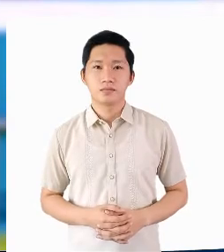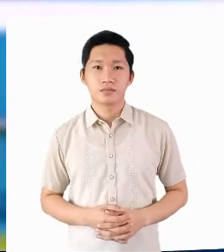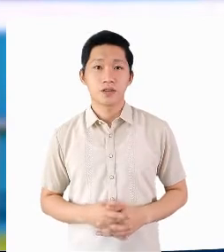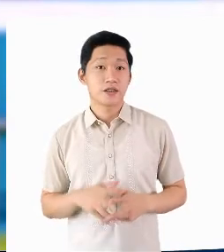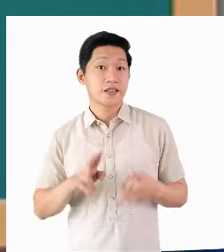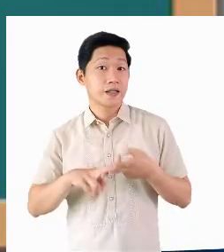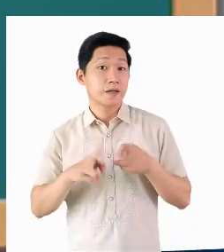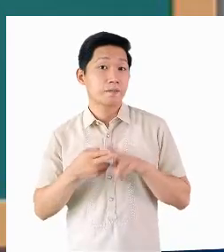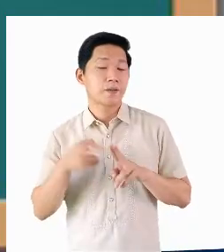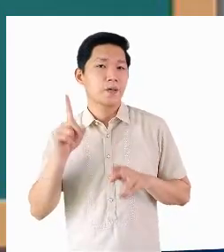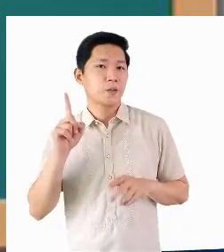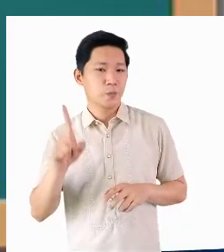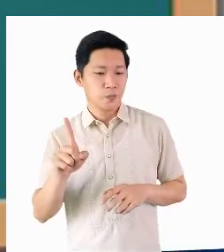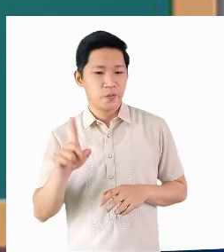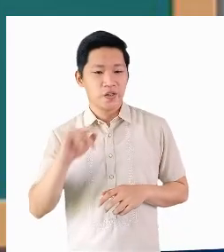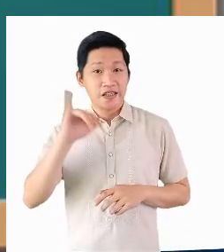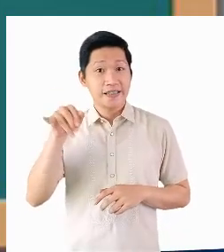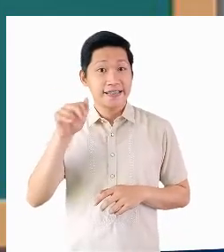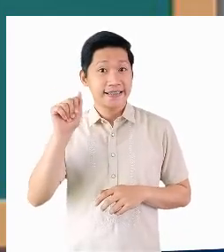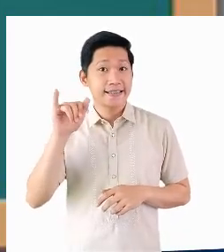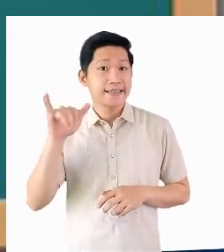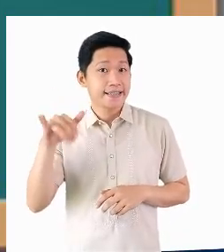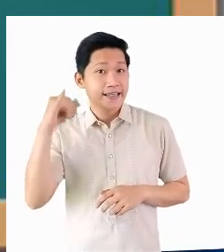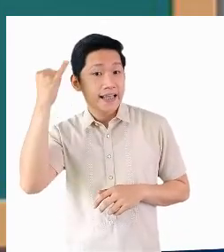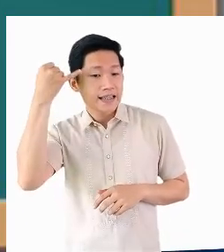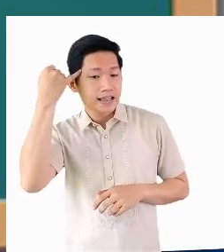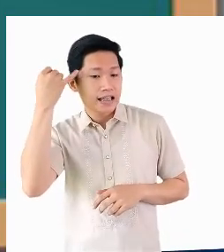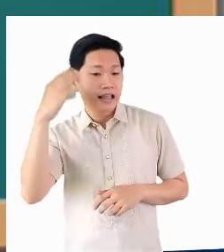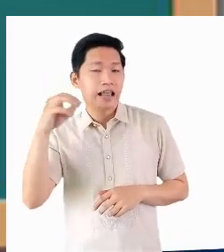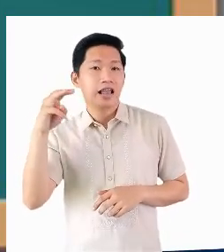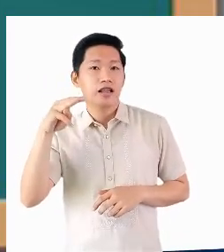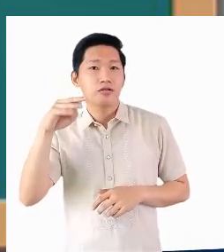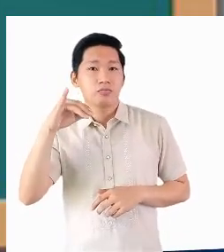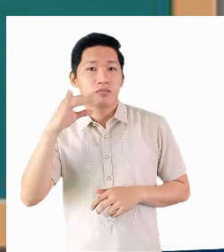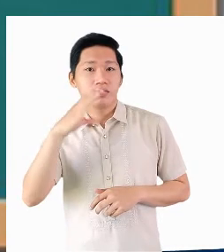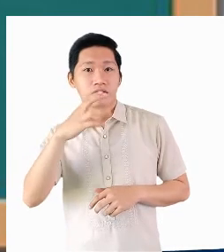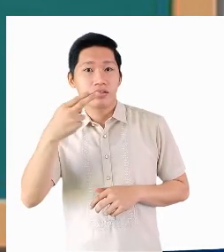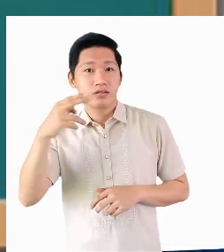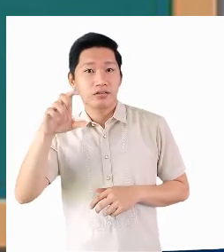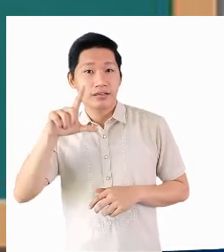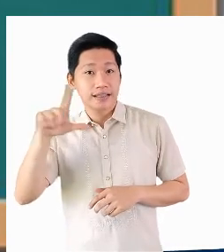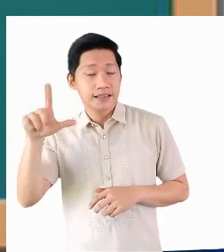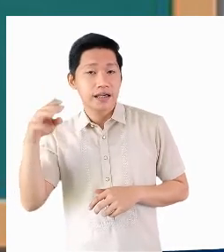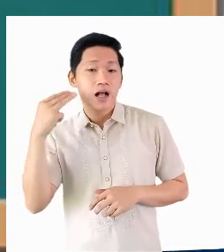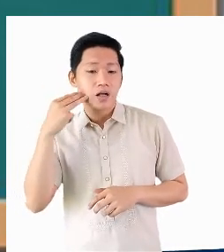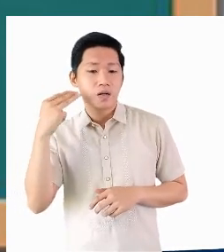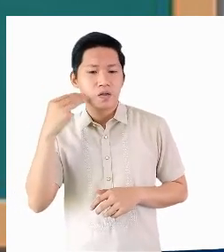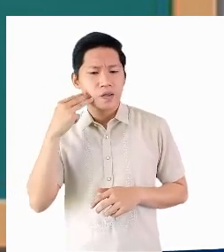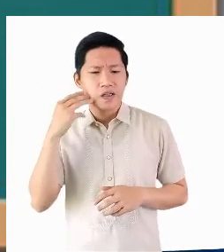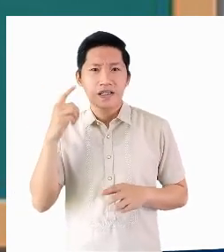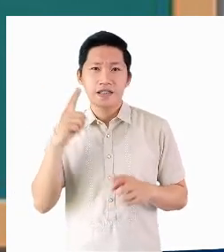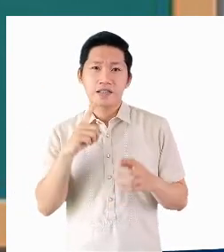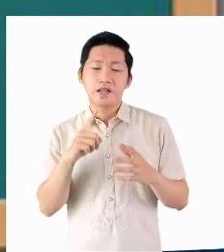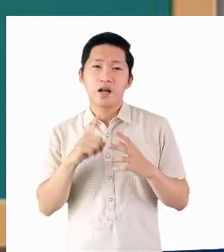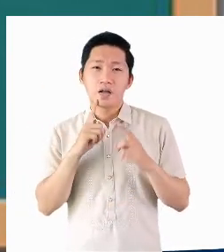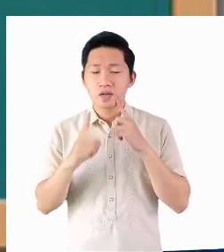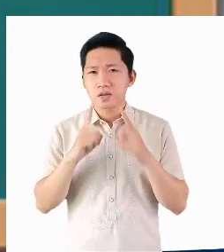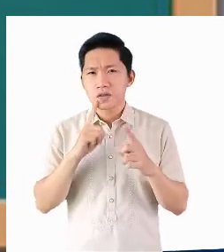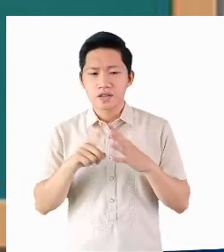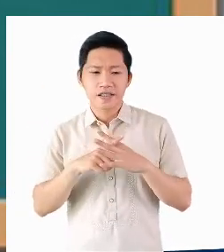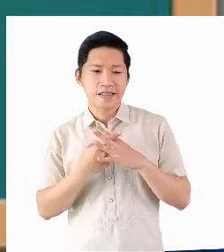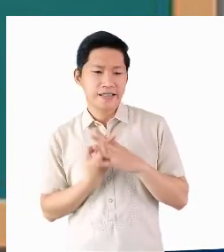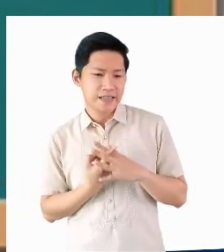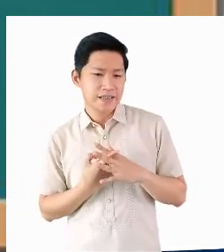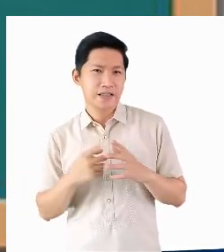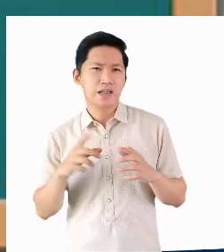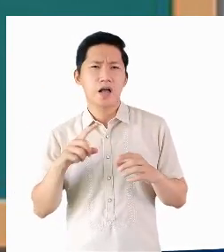Number 1. Jay and Michelle started talking about their plans for Christmas vacation when their classmate